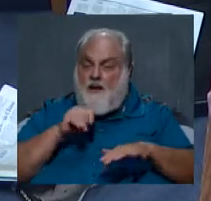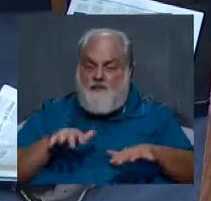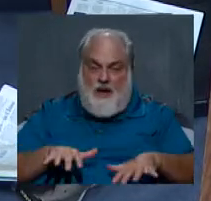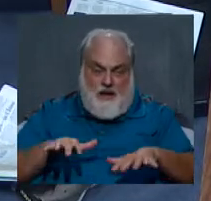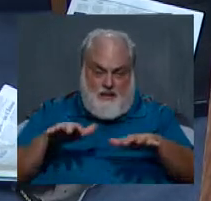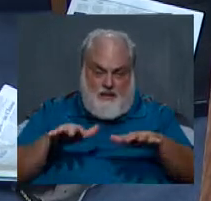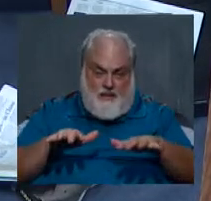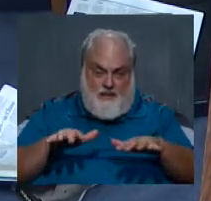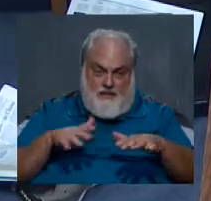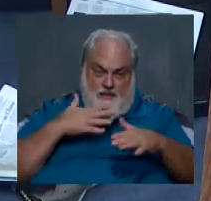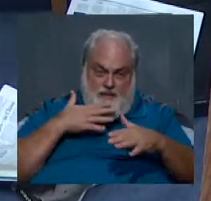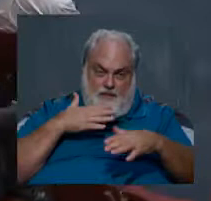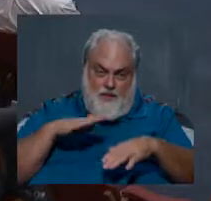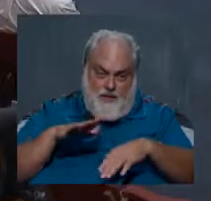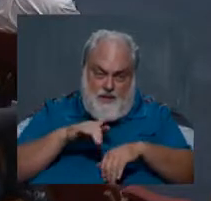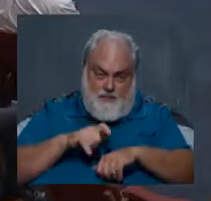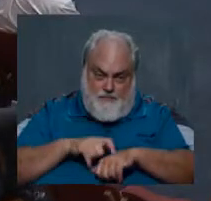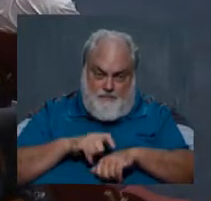area. Thank you for your time.